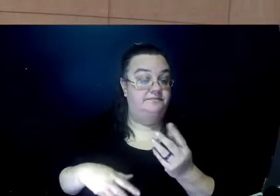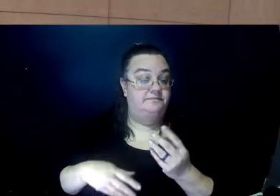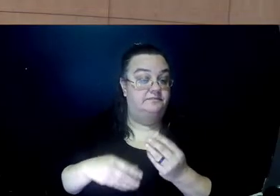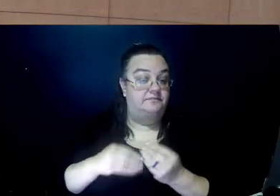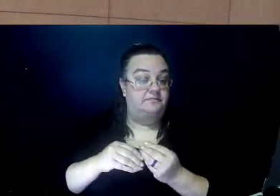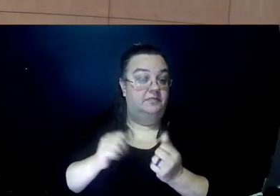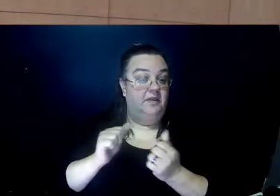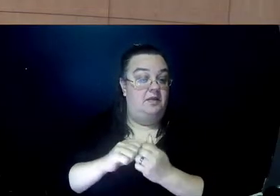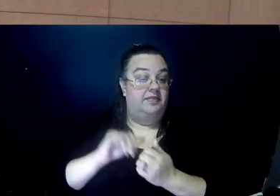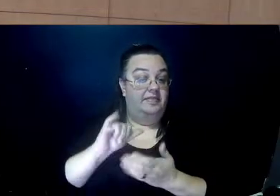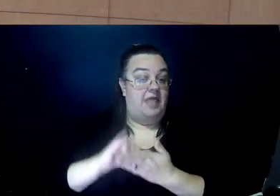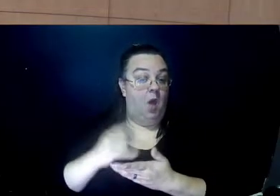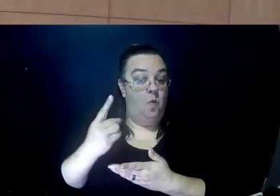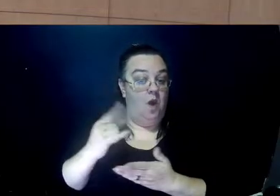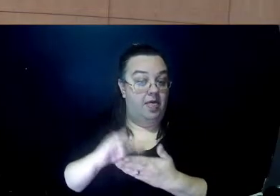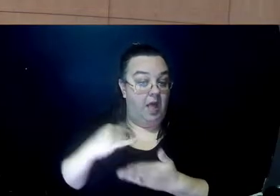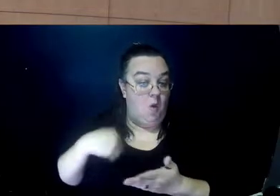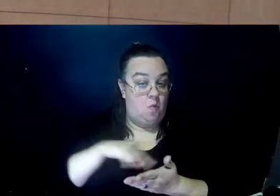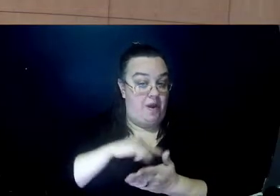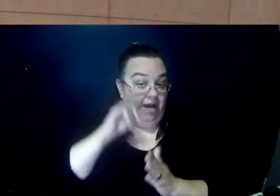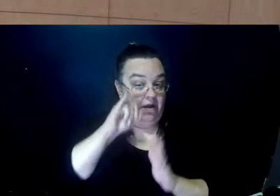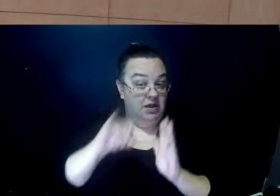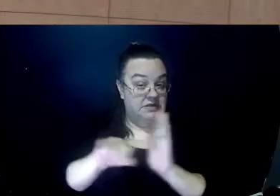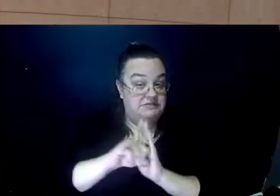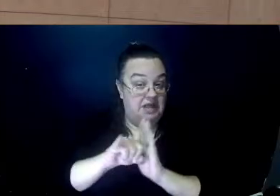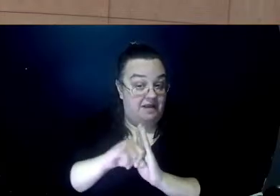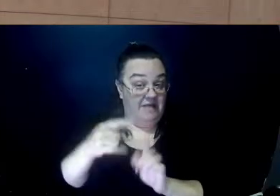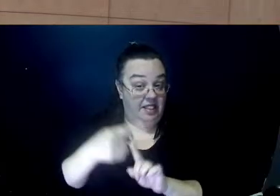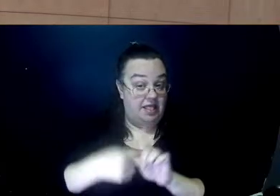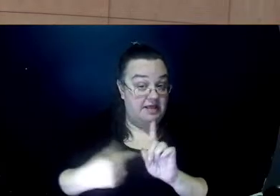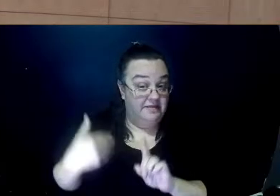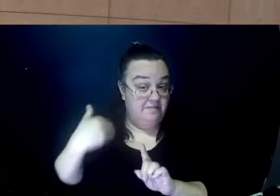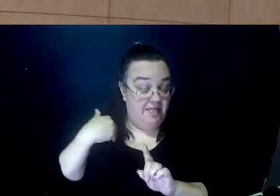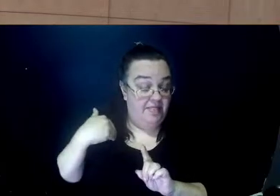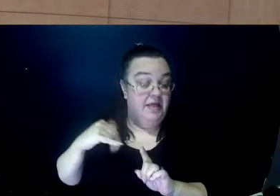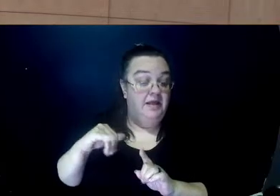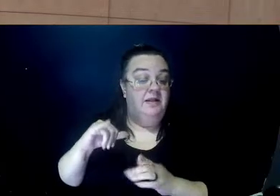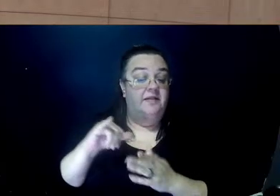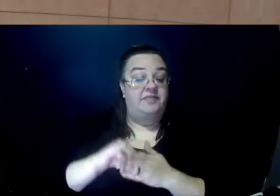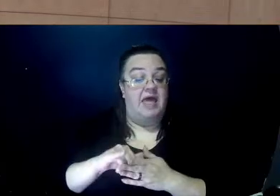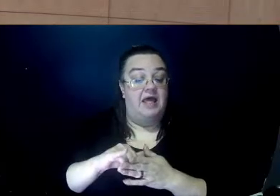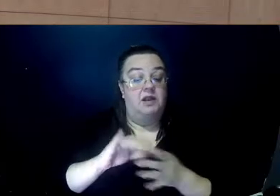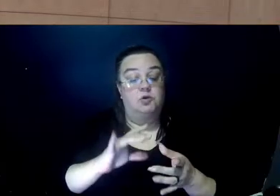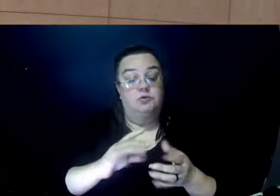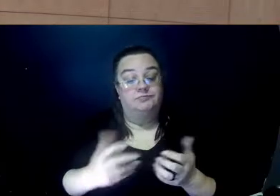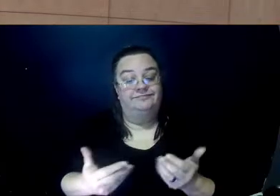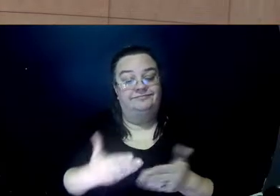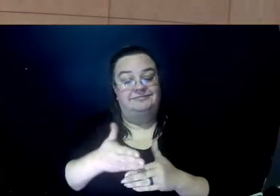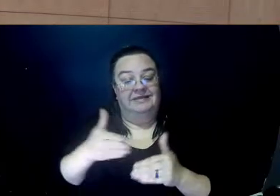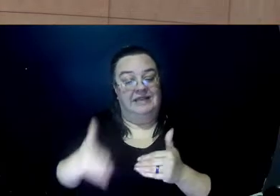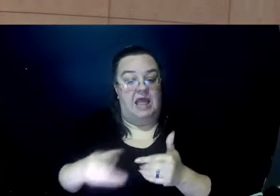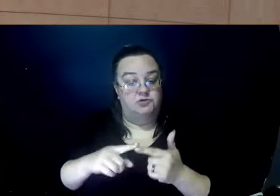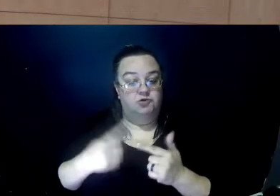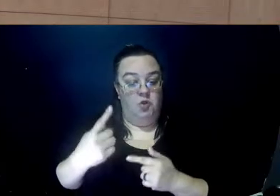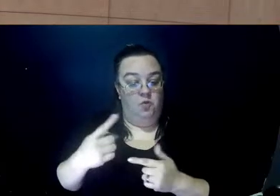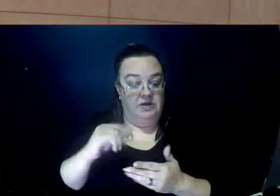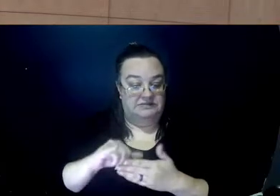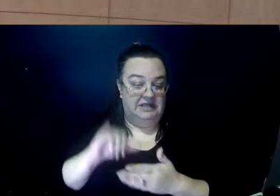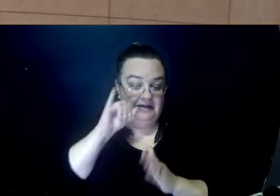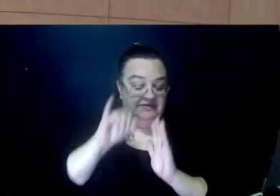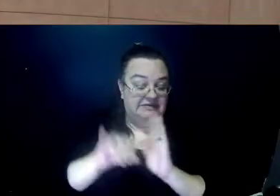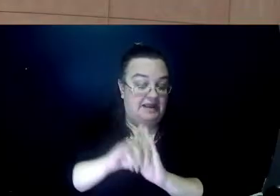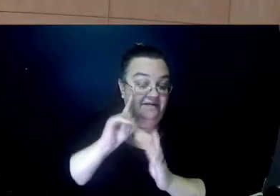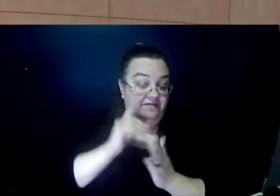the ones that we identified last month that adjoin the ones that we have identified for purchase, that we could certainly think